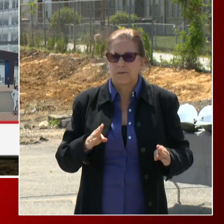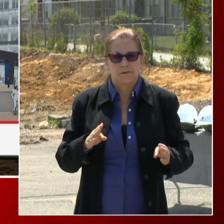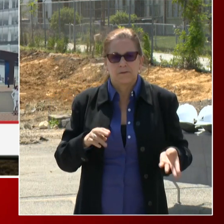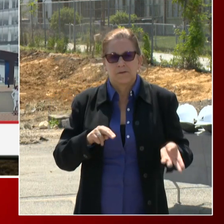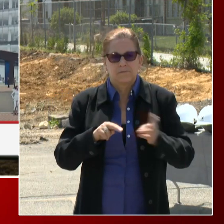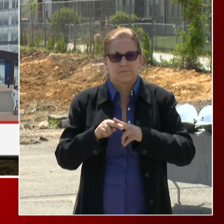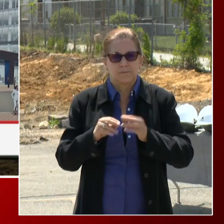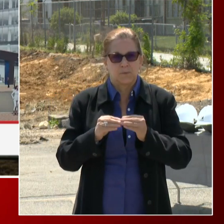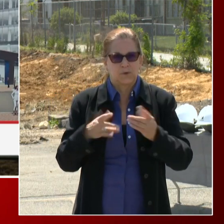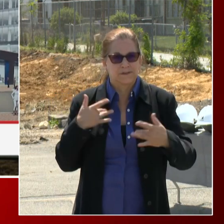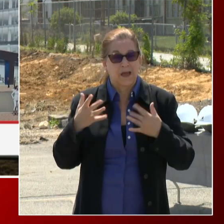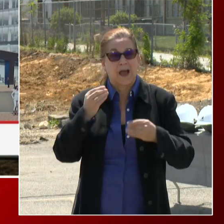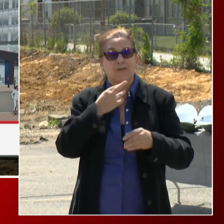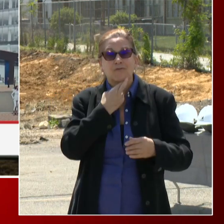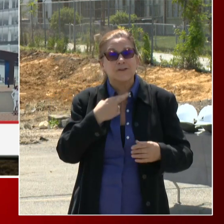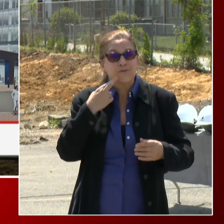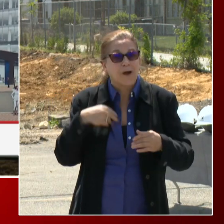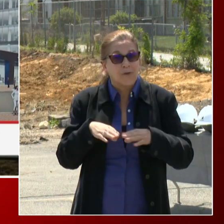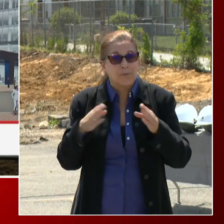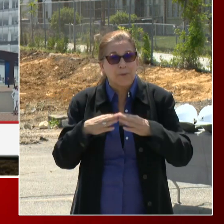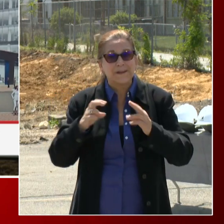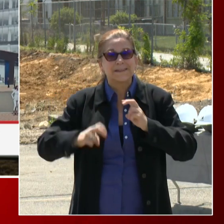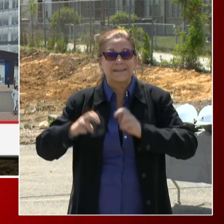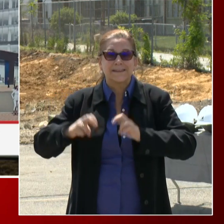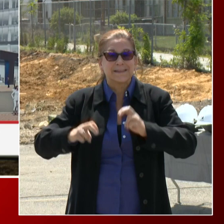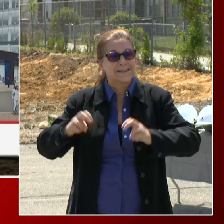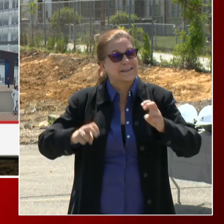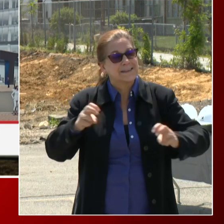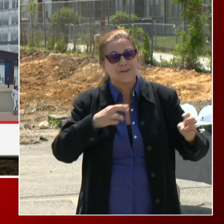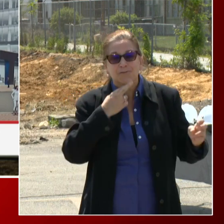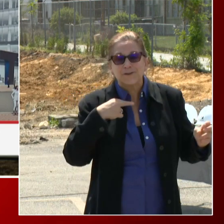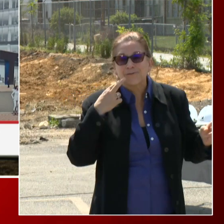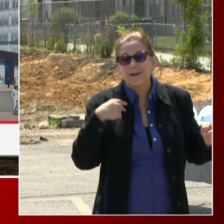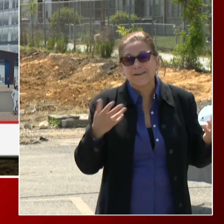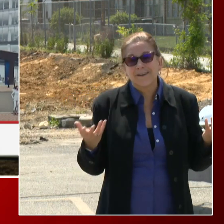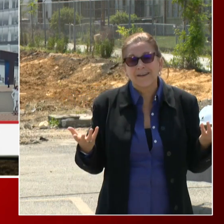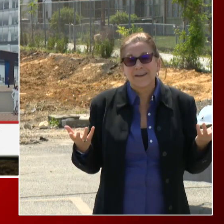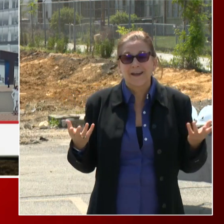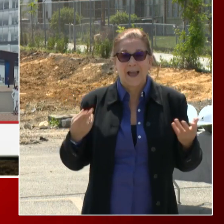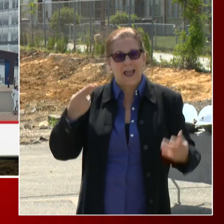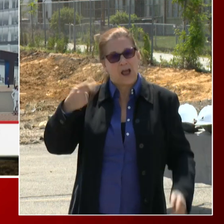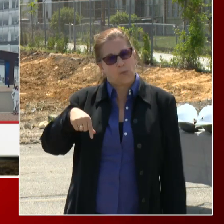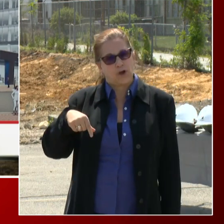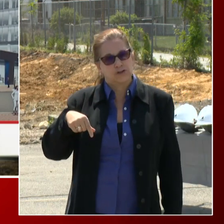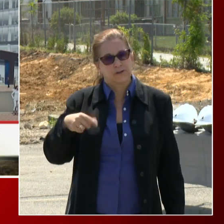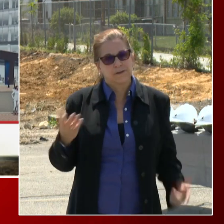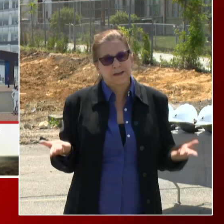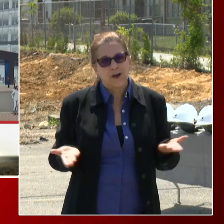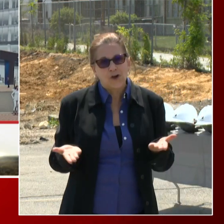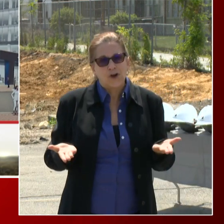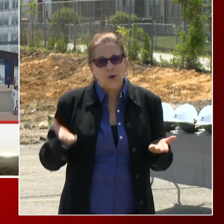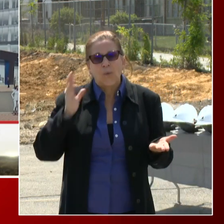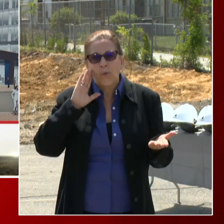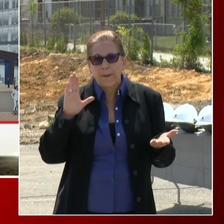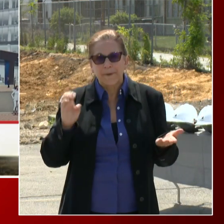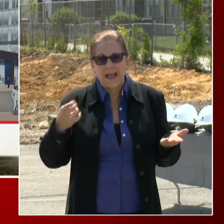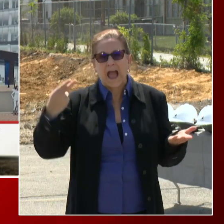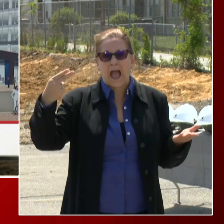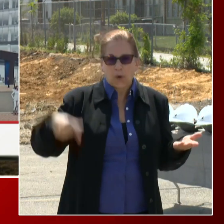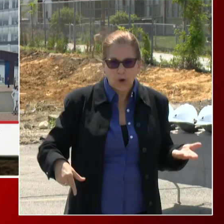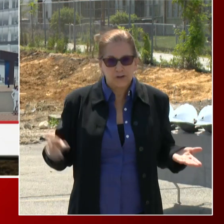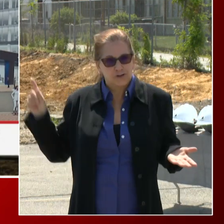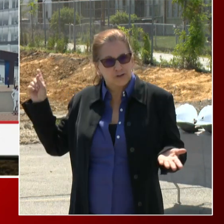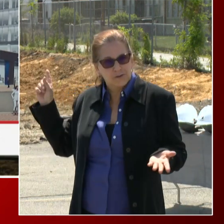well. The new headquarters and the rest of the Northeast Heights